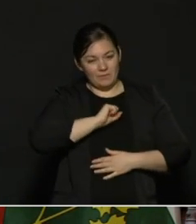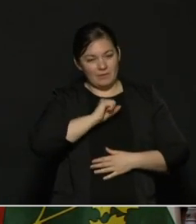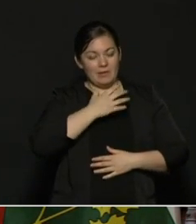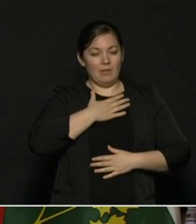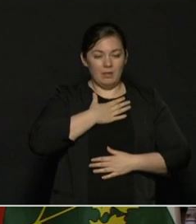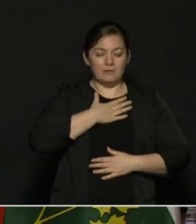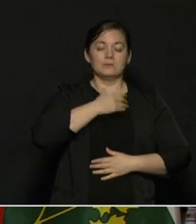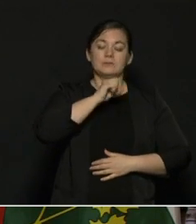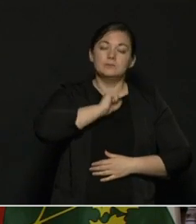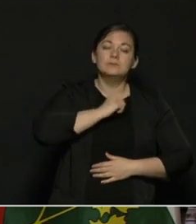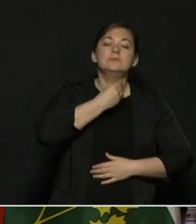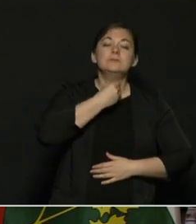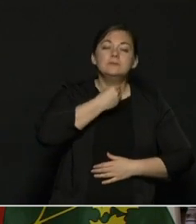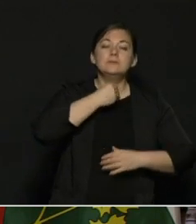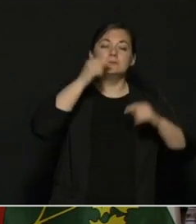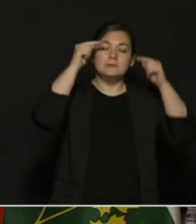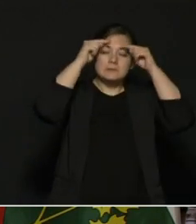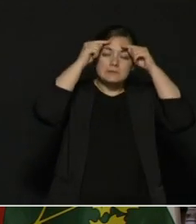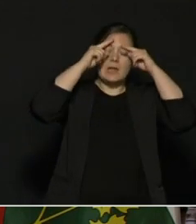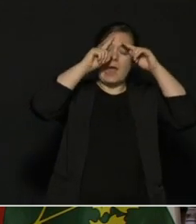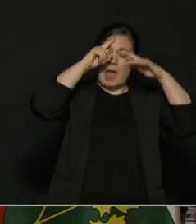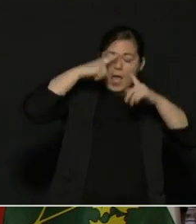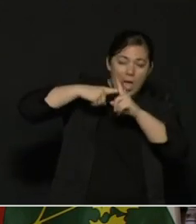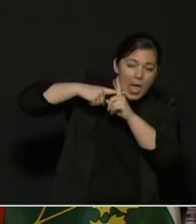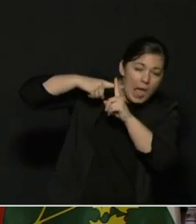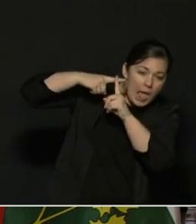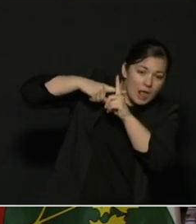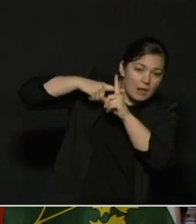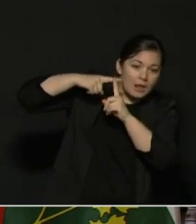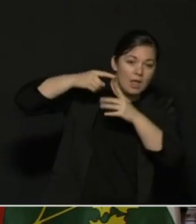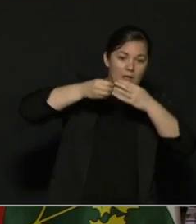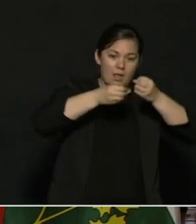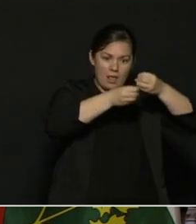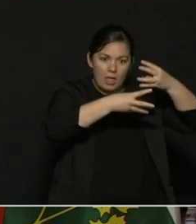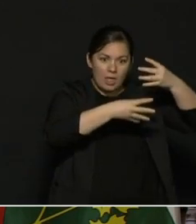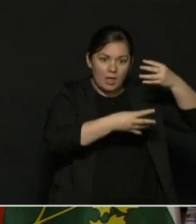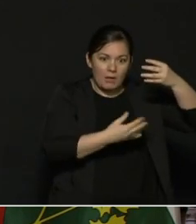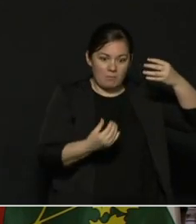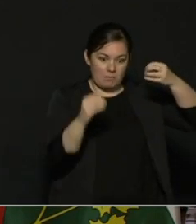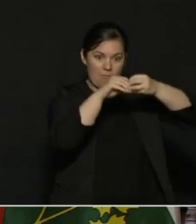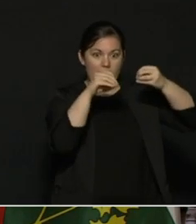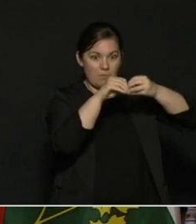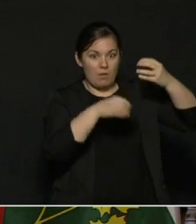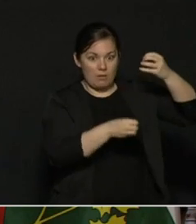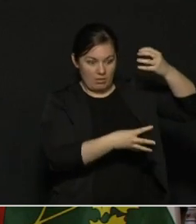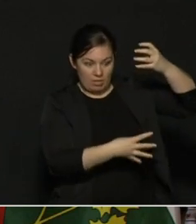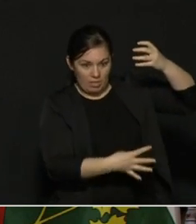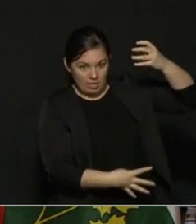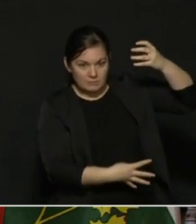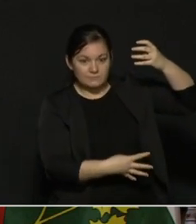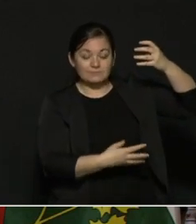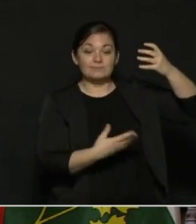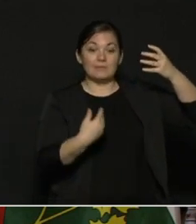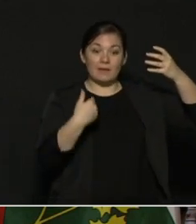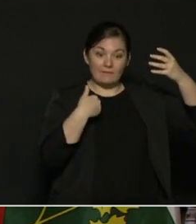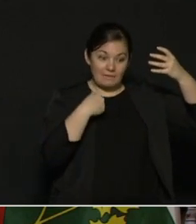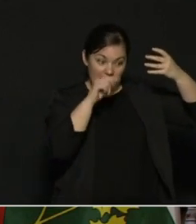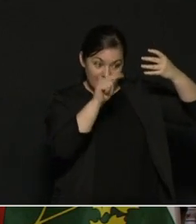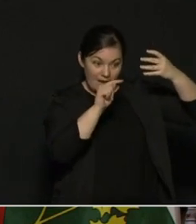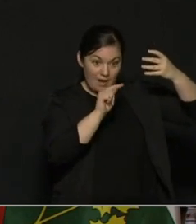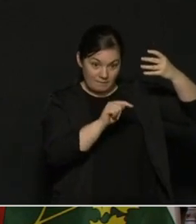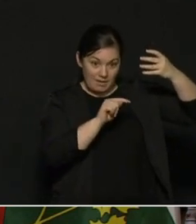types of symptoms that people reported, so we've widened that to do our testing, because then if they have symptoms, general symptoms, fever,